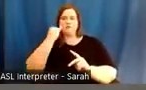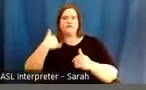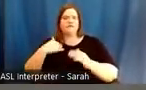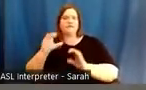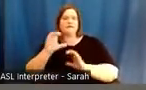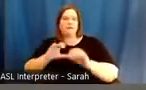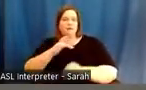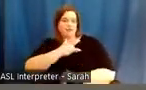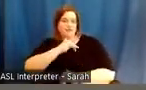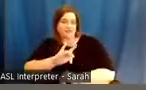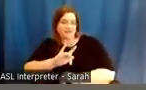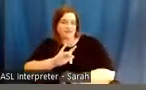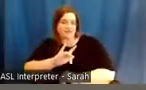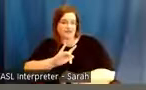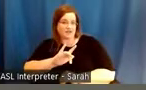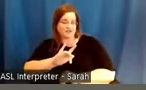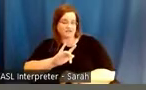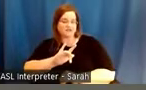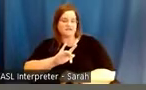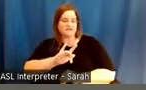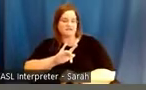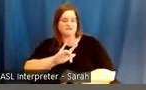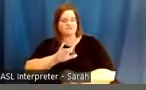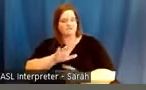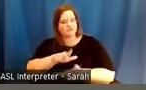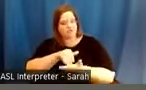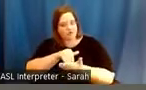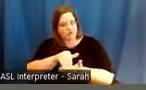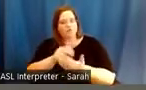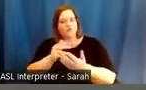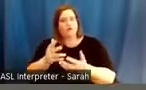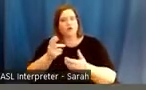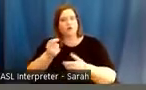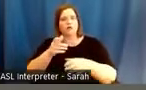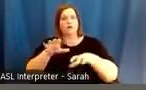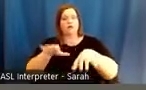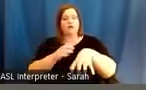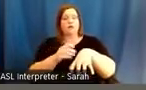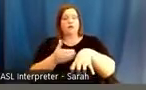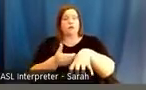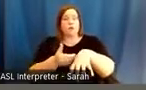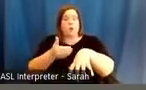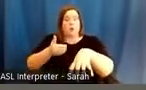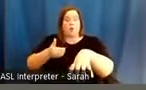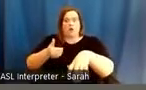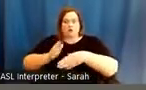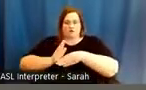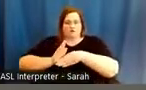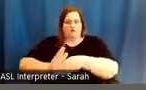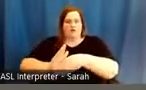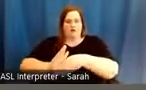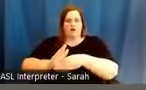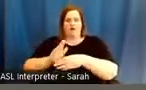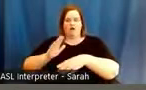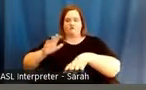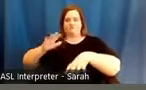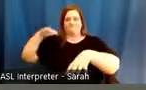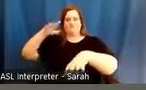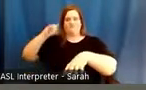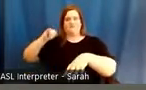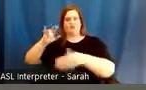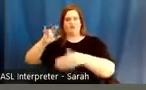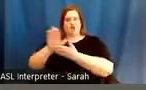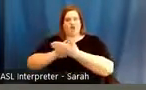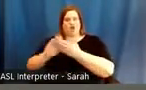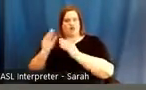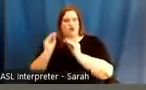sensitivities, they're often looking to be a bit away from the hubbub where the air is cleaner. And one